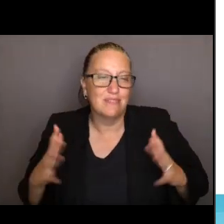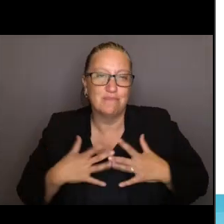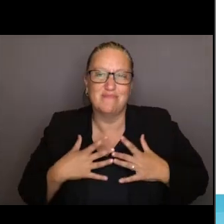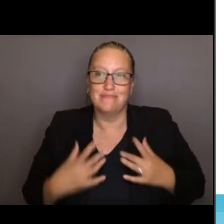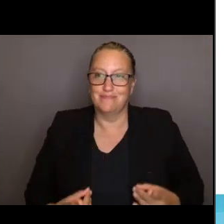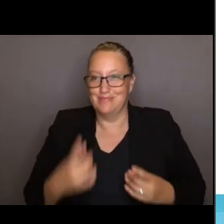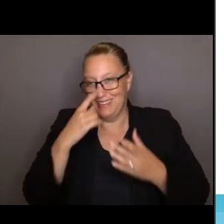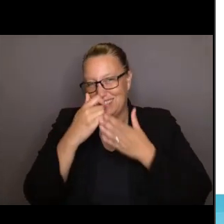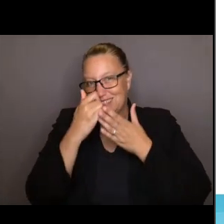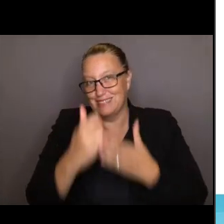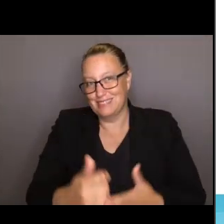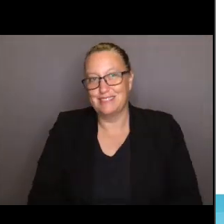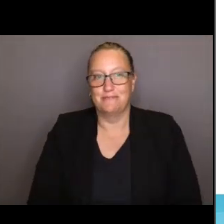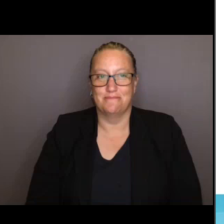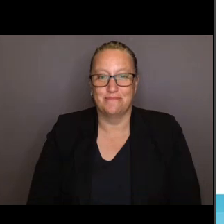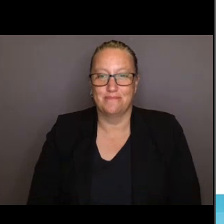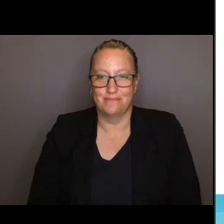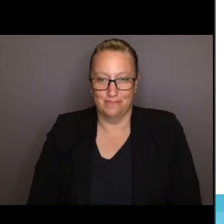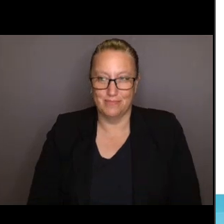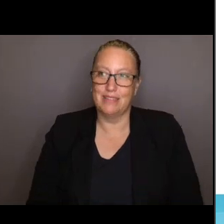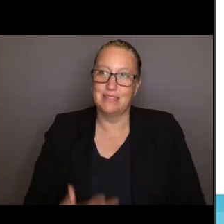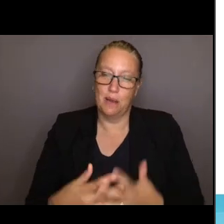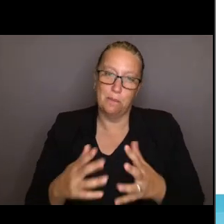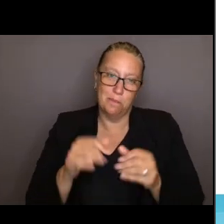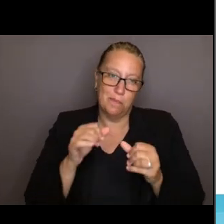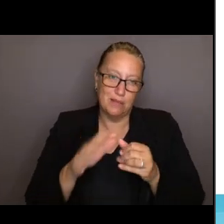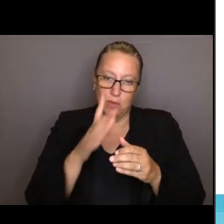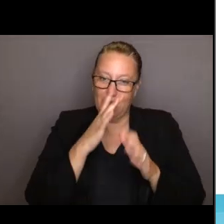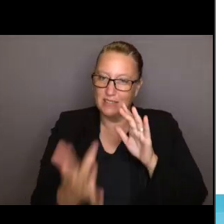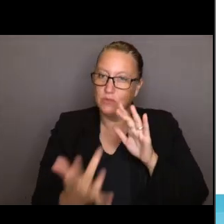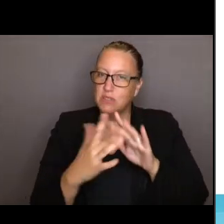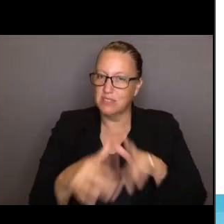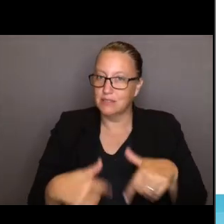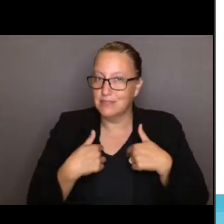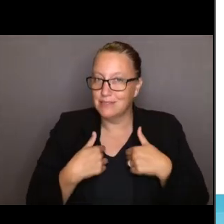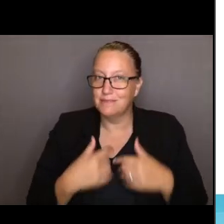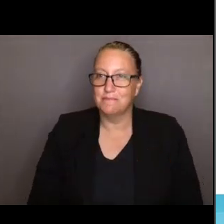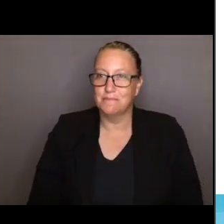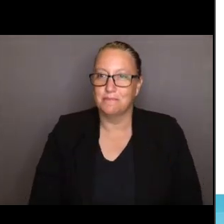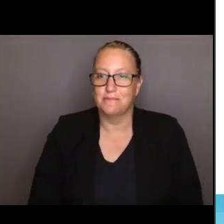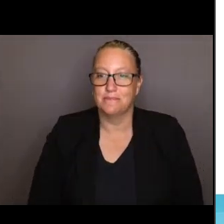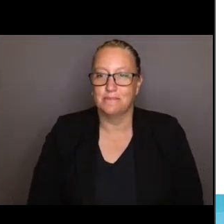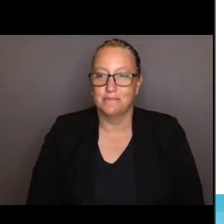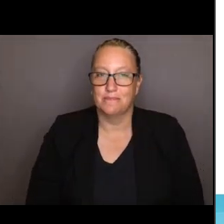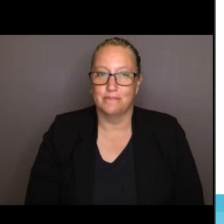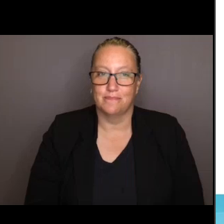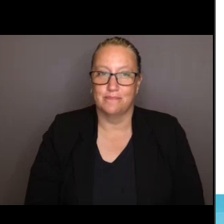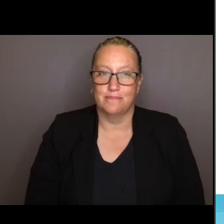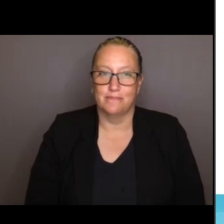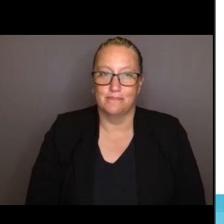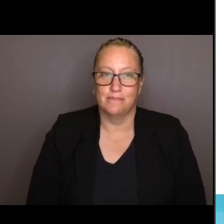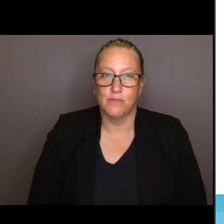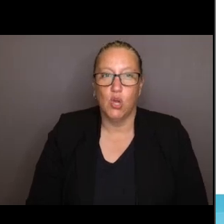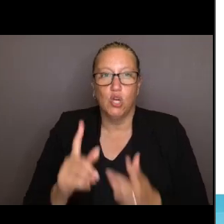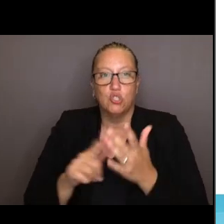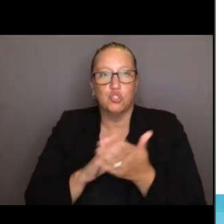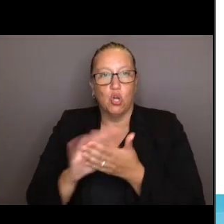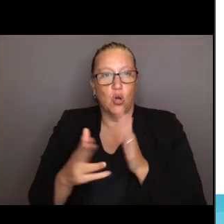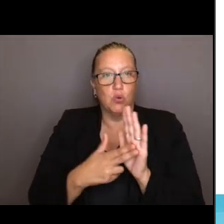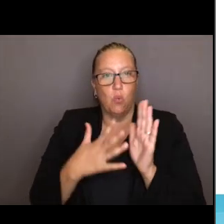are our details, and you'll have those when the slides are distributed. Yes, one other thing I just should